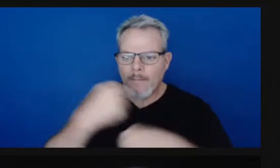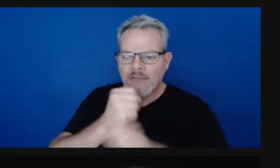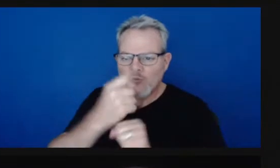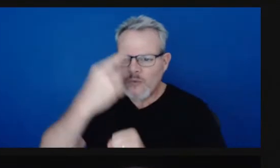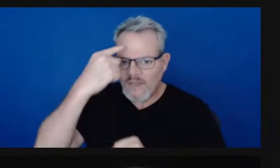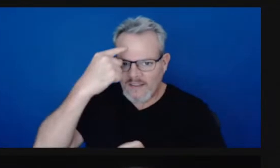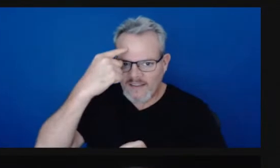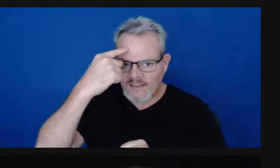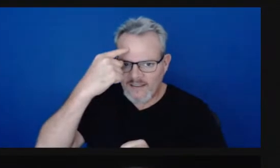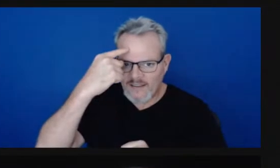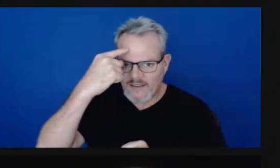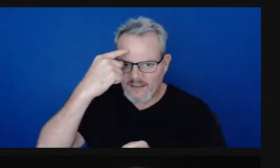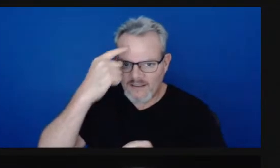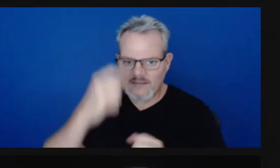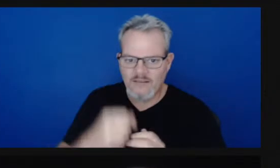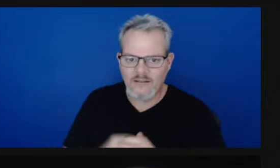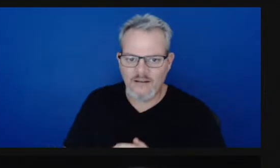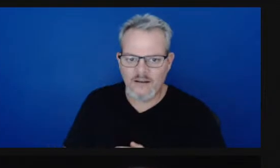I'll